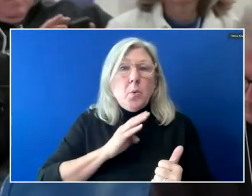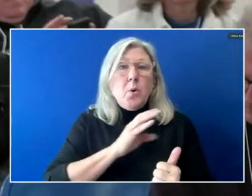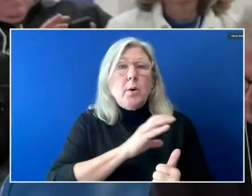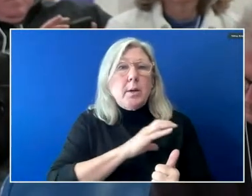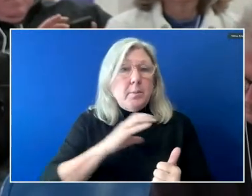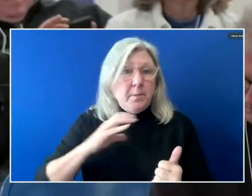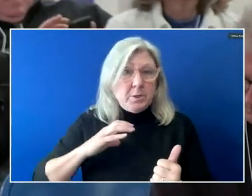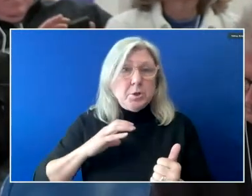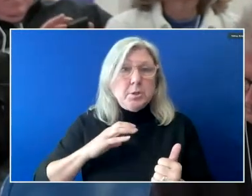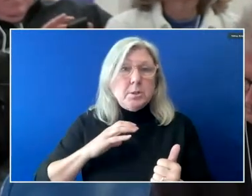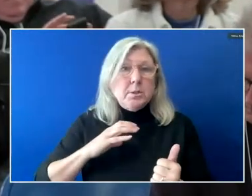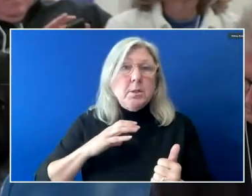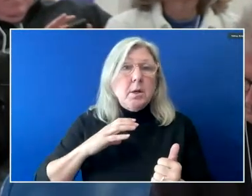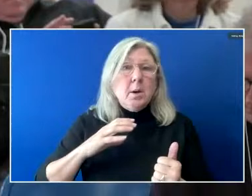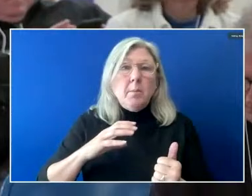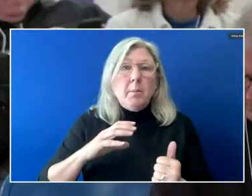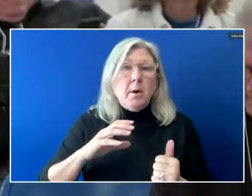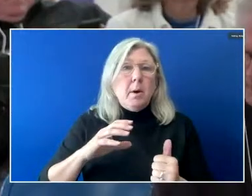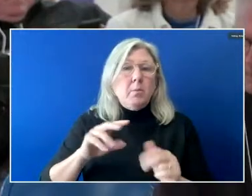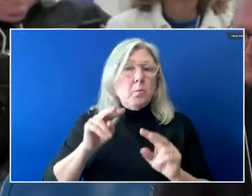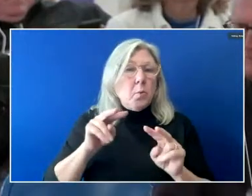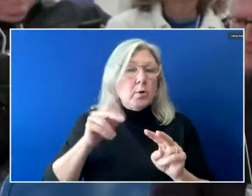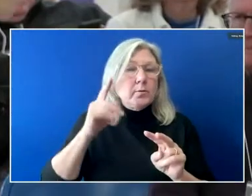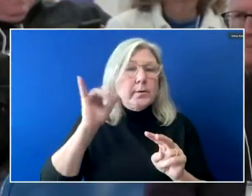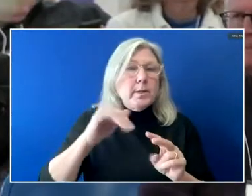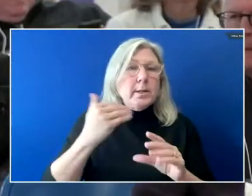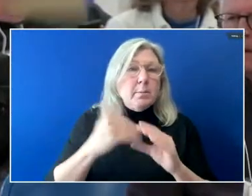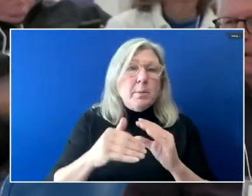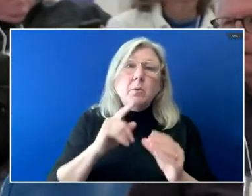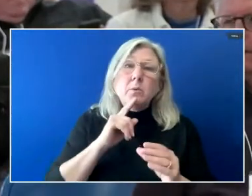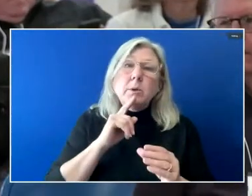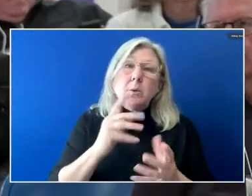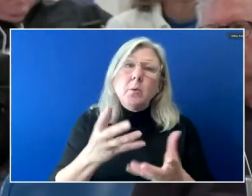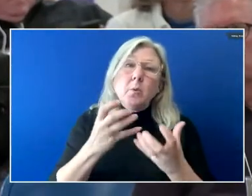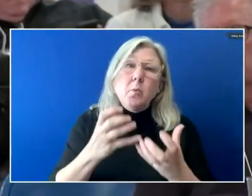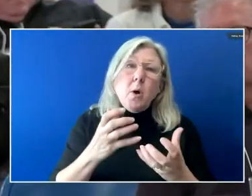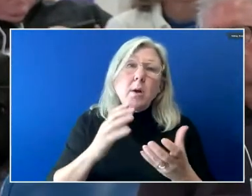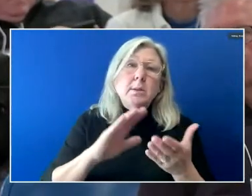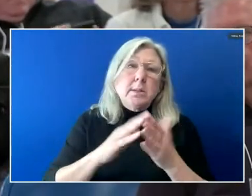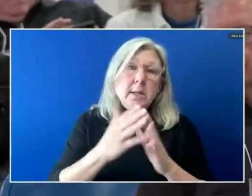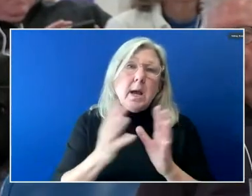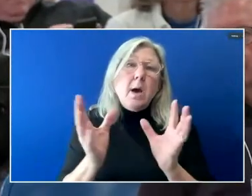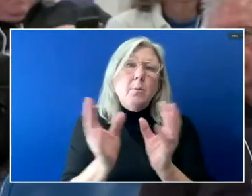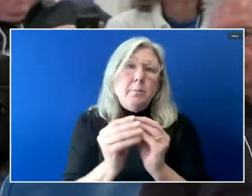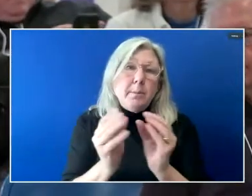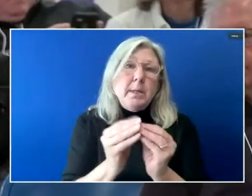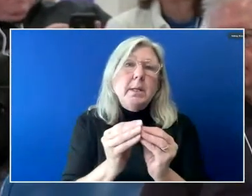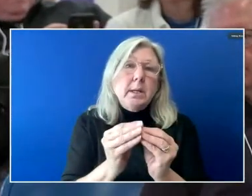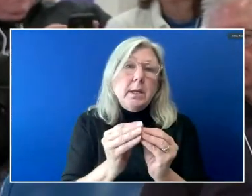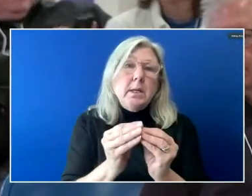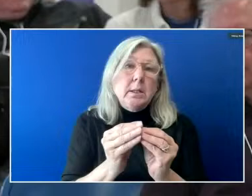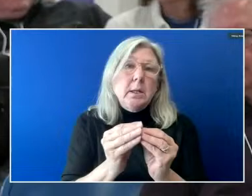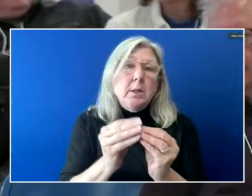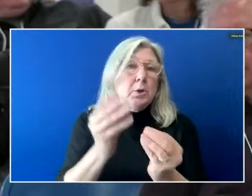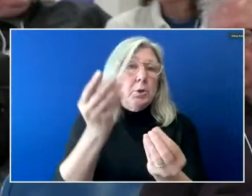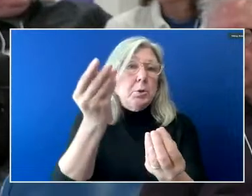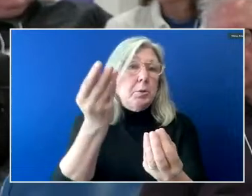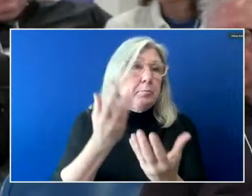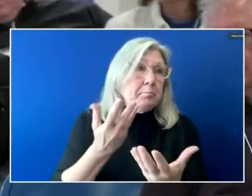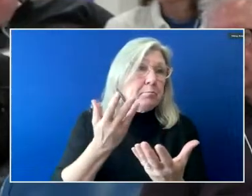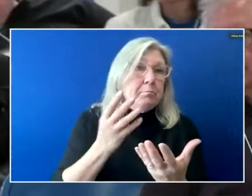for this email because we really really want um town meeting to weigh in and what we're thinking so